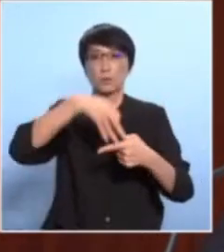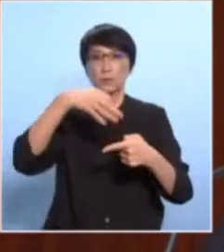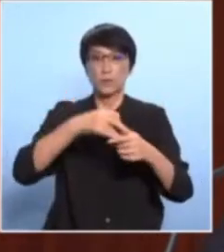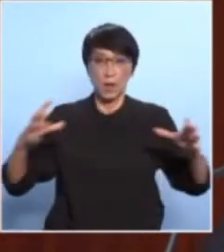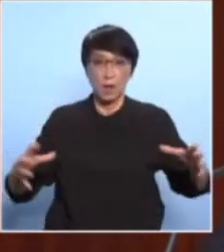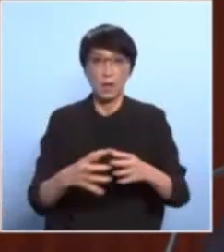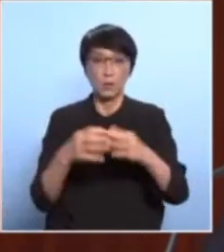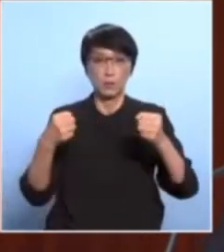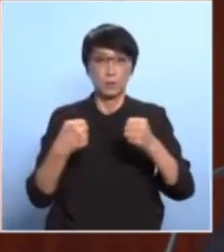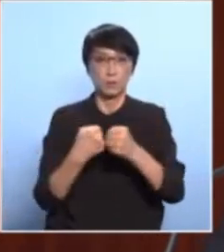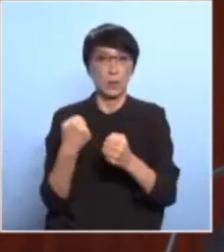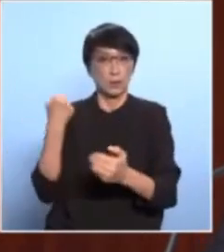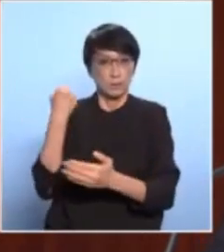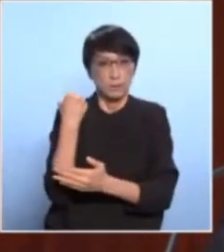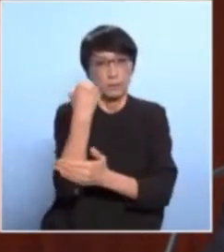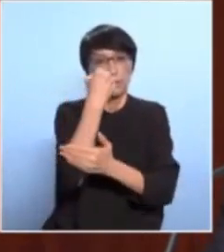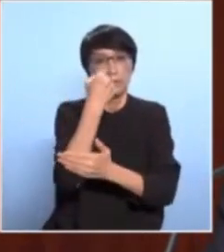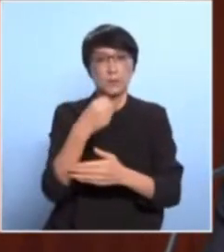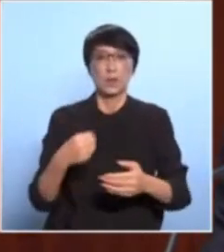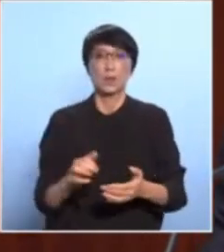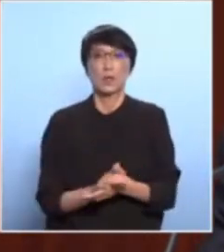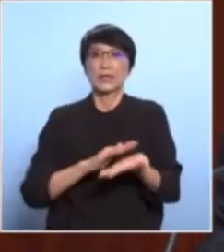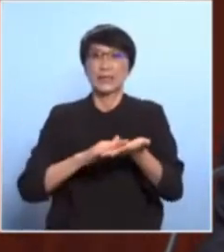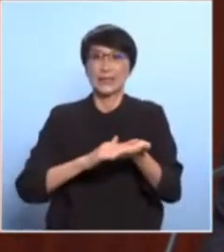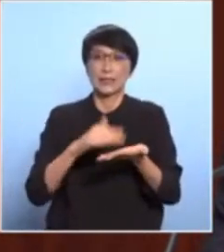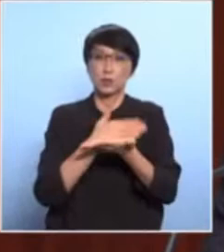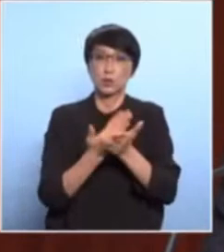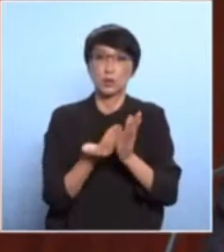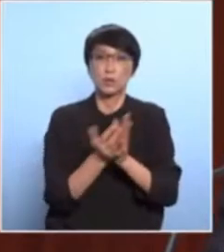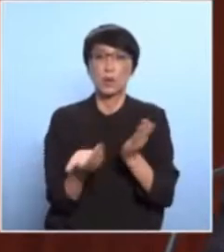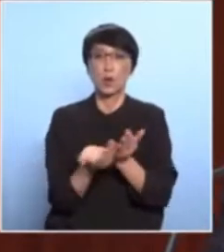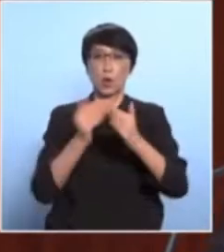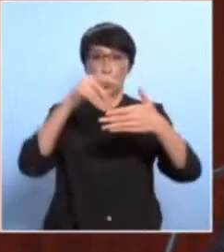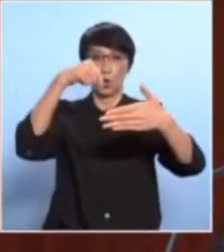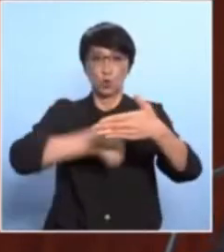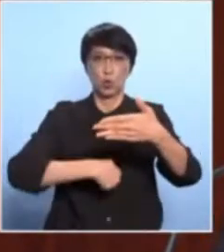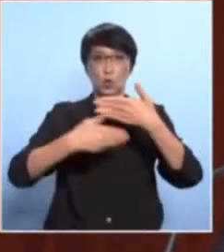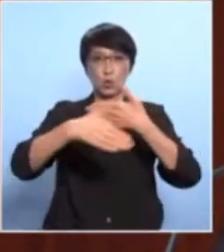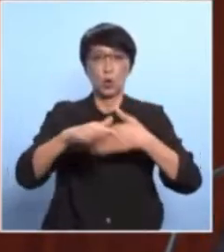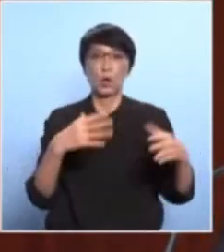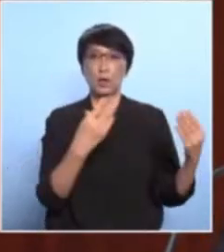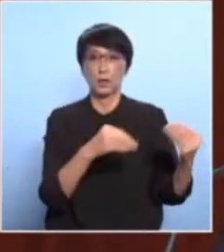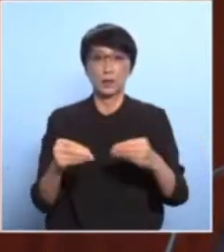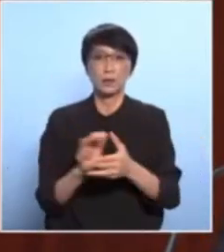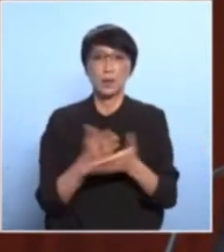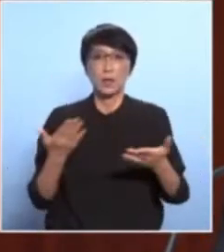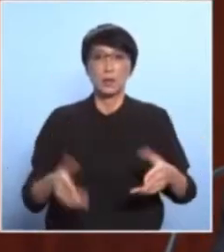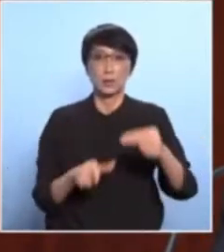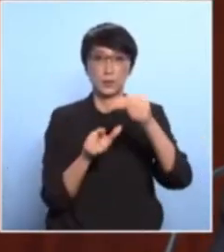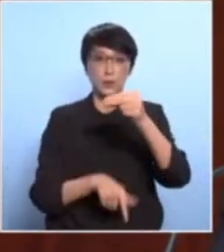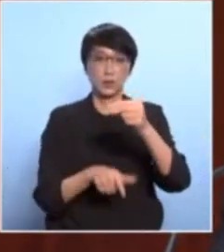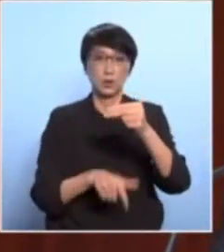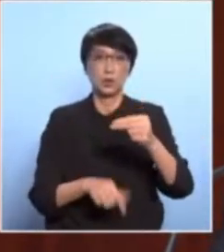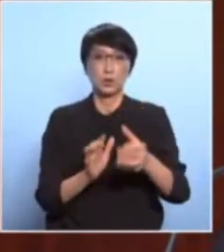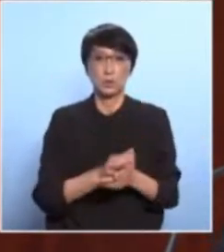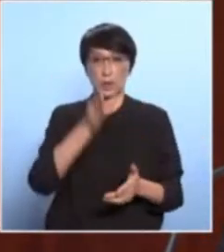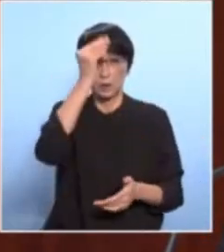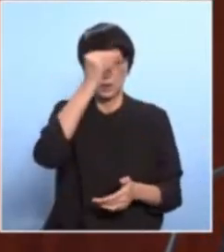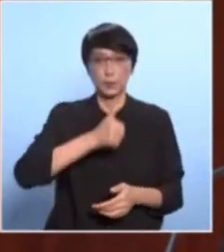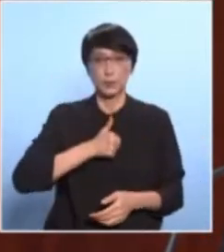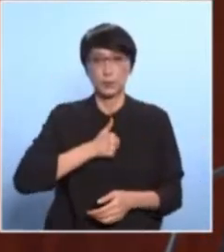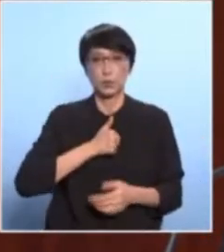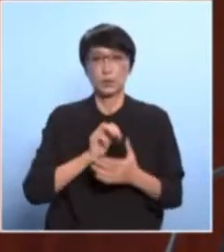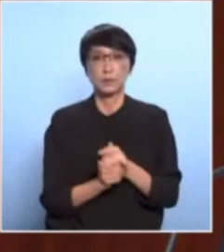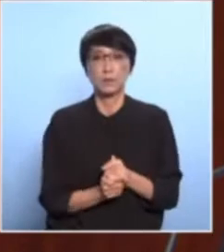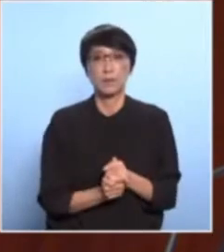exhibitions introducing the joint efforts by Hong Kong and Shenzhen during the War of Resistance. Education for students. In July,